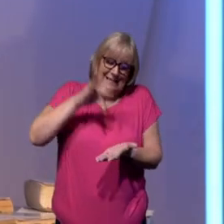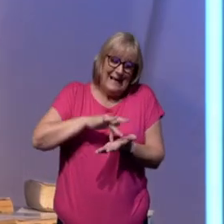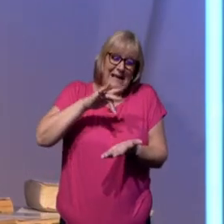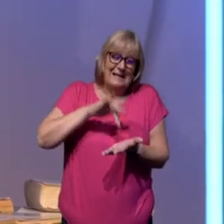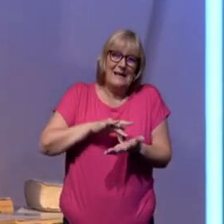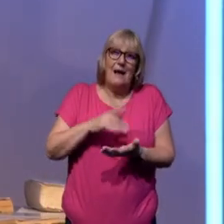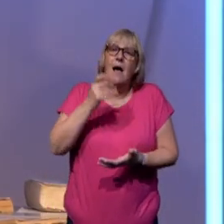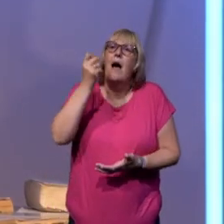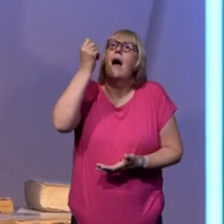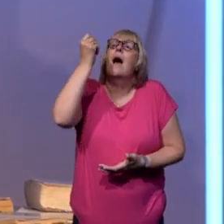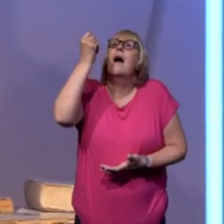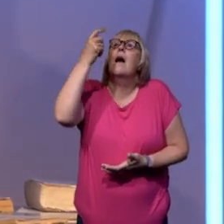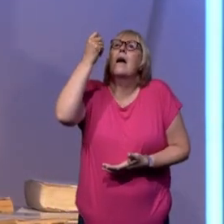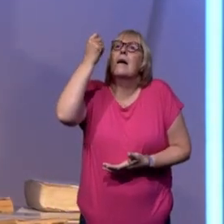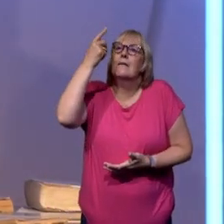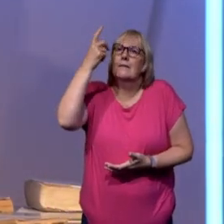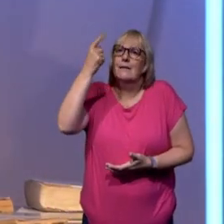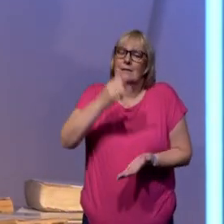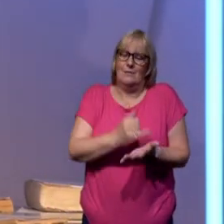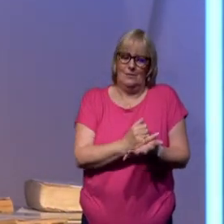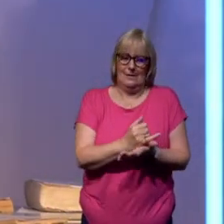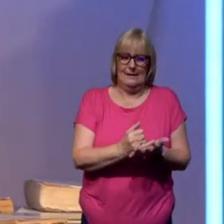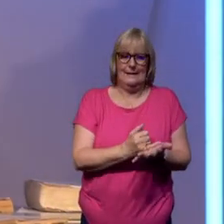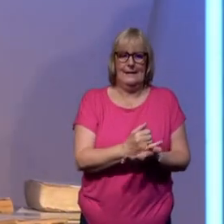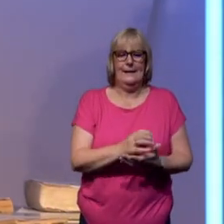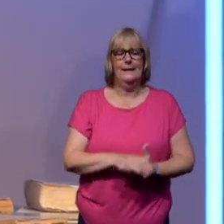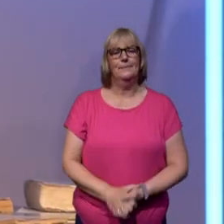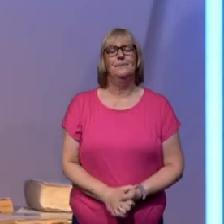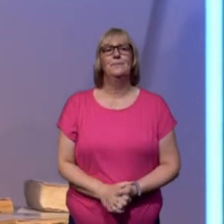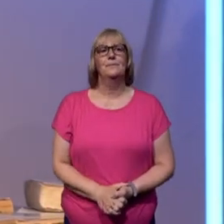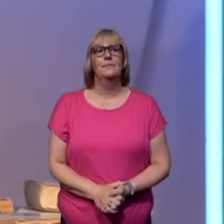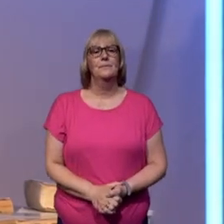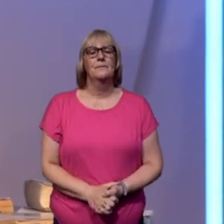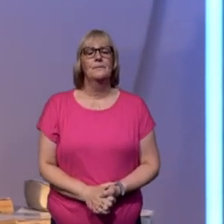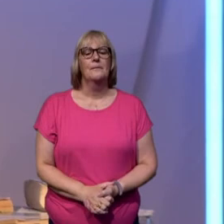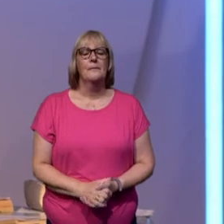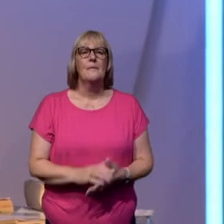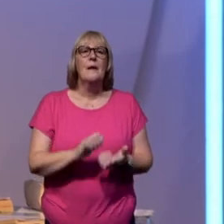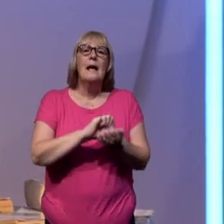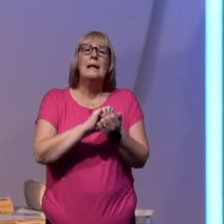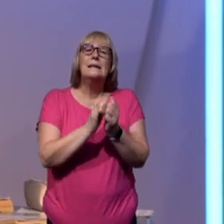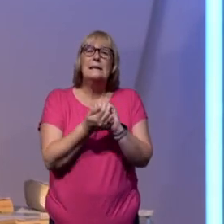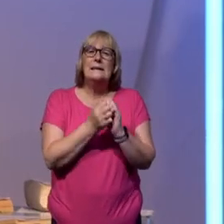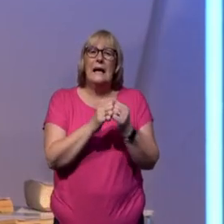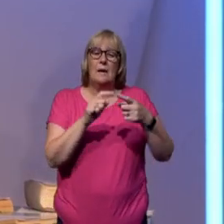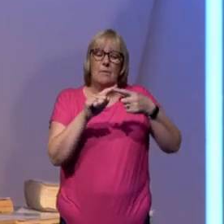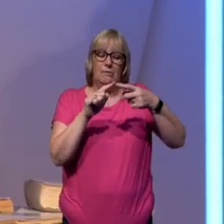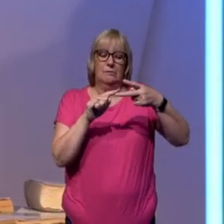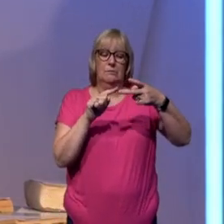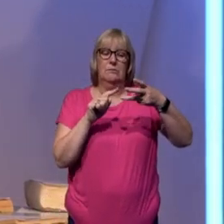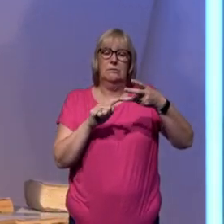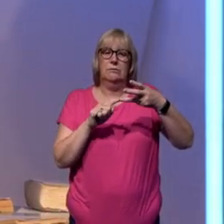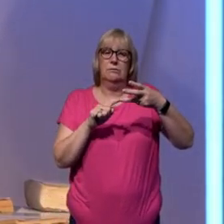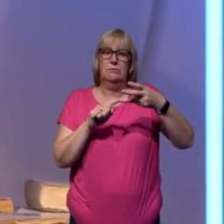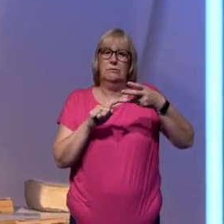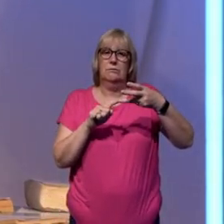down, the golden chain of discipleship, which is sin, grace, joy,